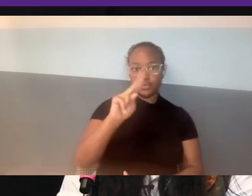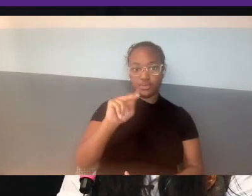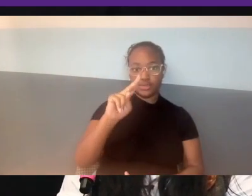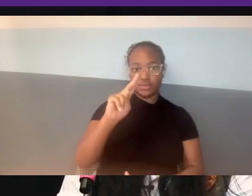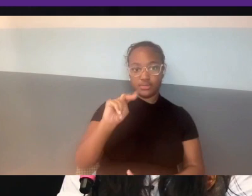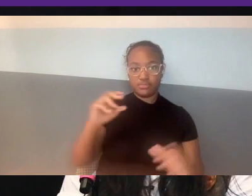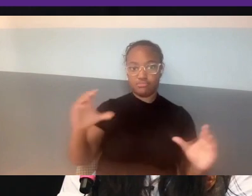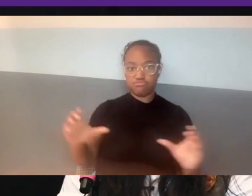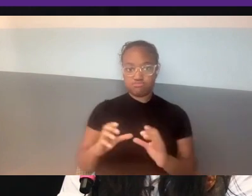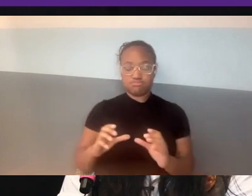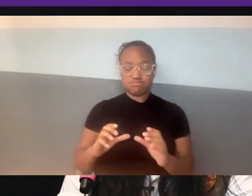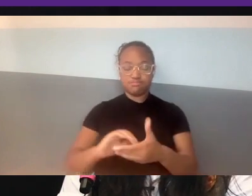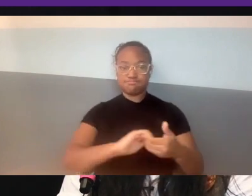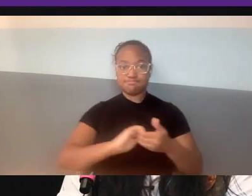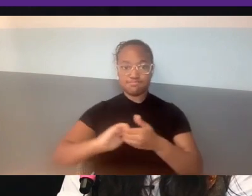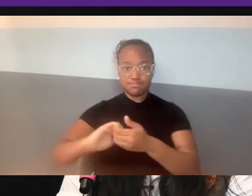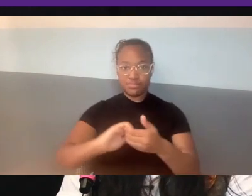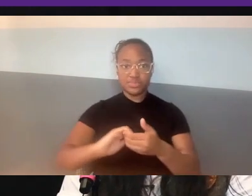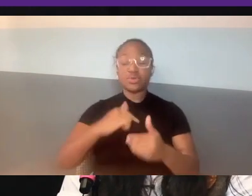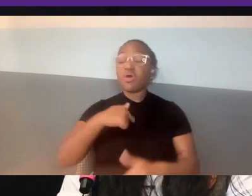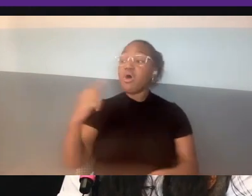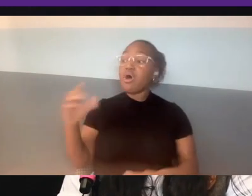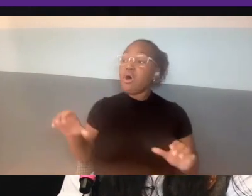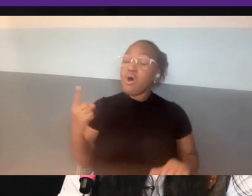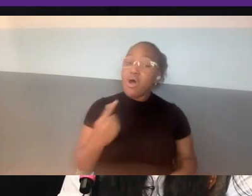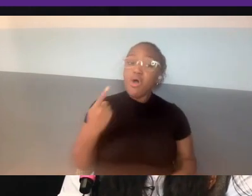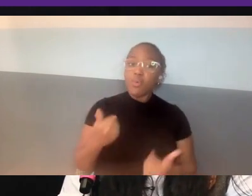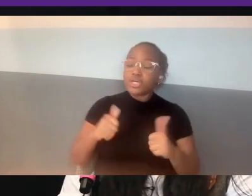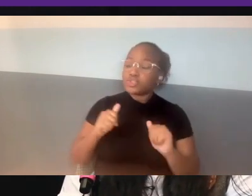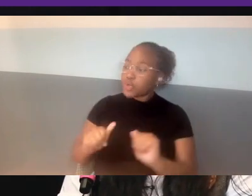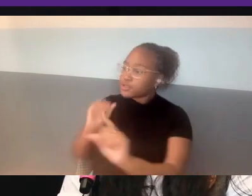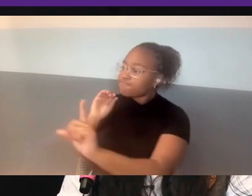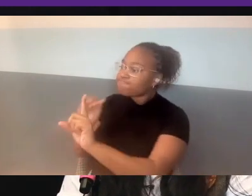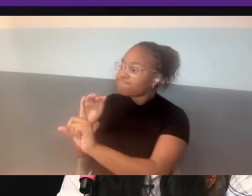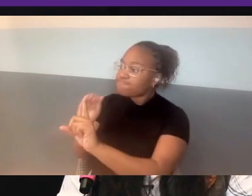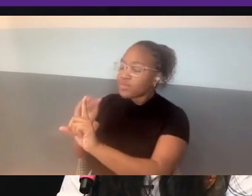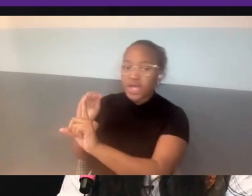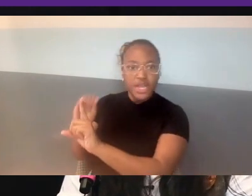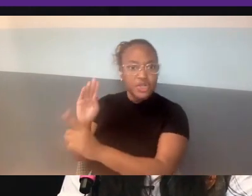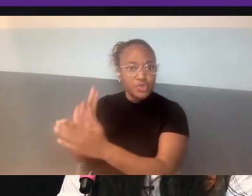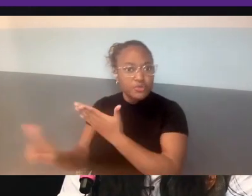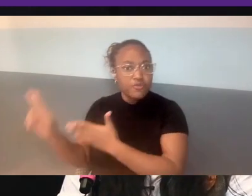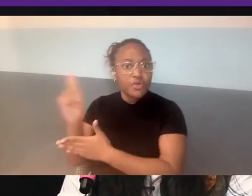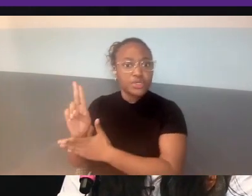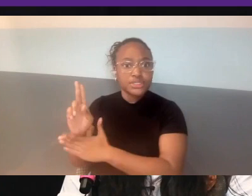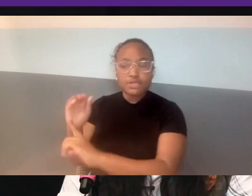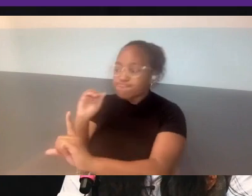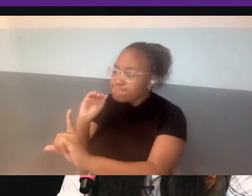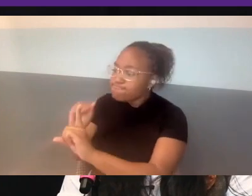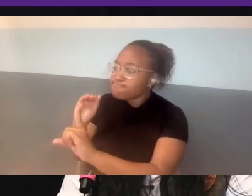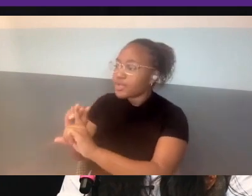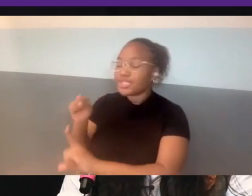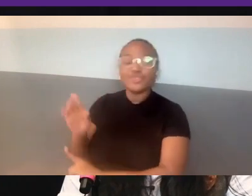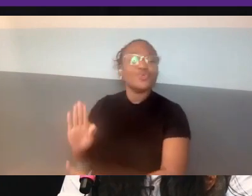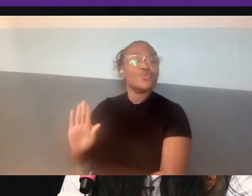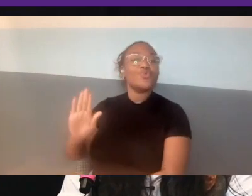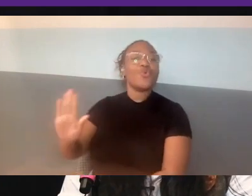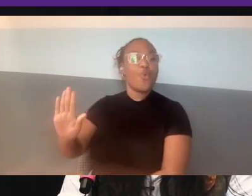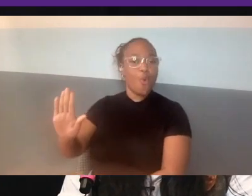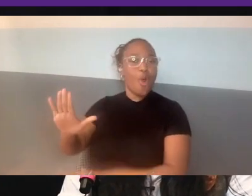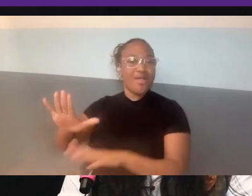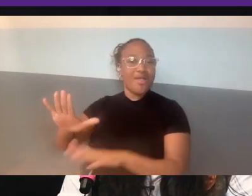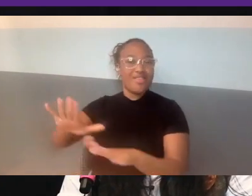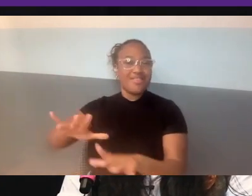pressure on the university to acknowledge, no, you are dealing with your ongoing theft and genocide of Indigenous people and ongoing